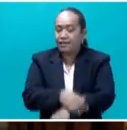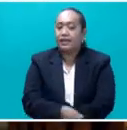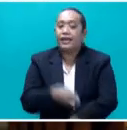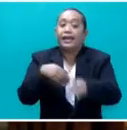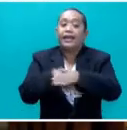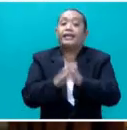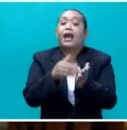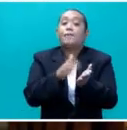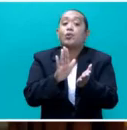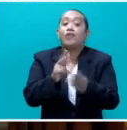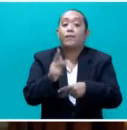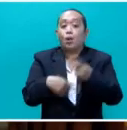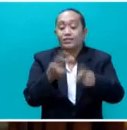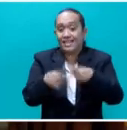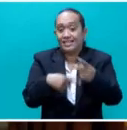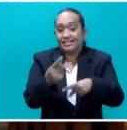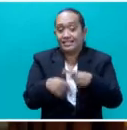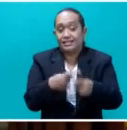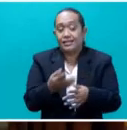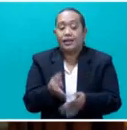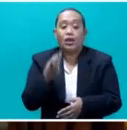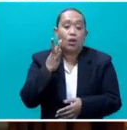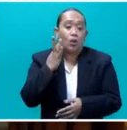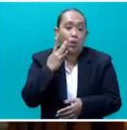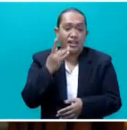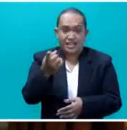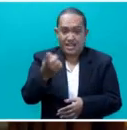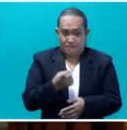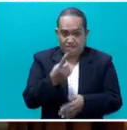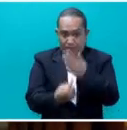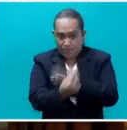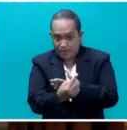approval process. Currently, when it comes to setback